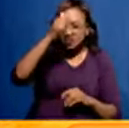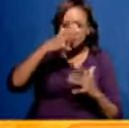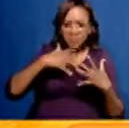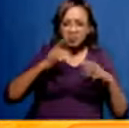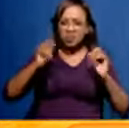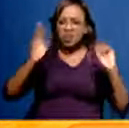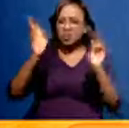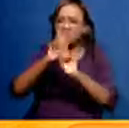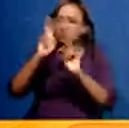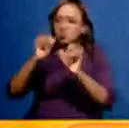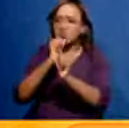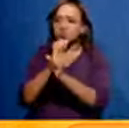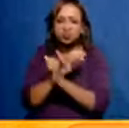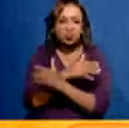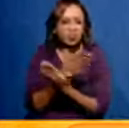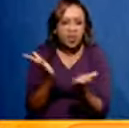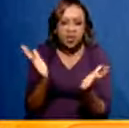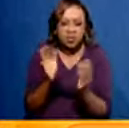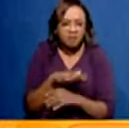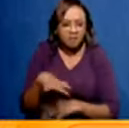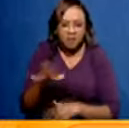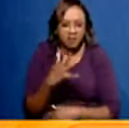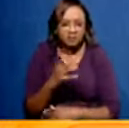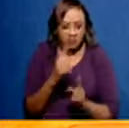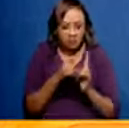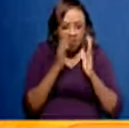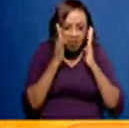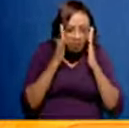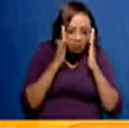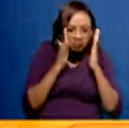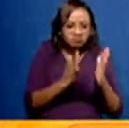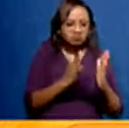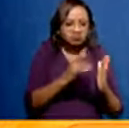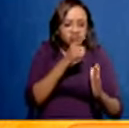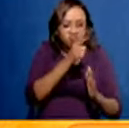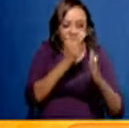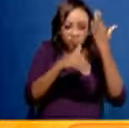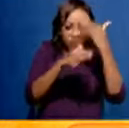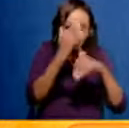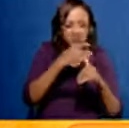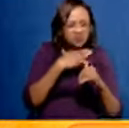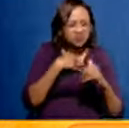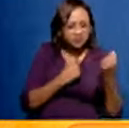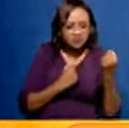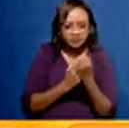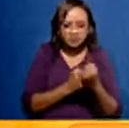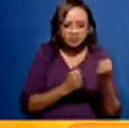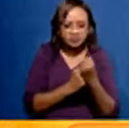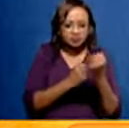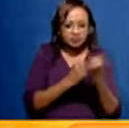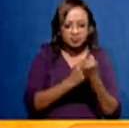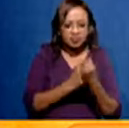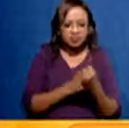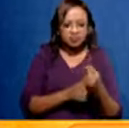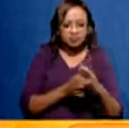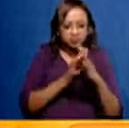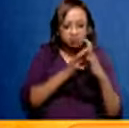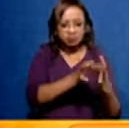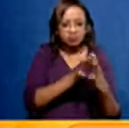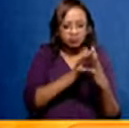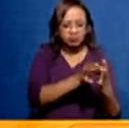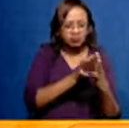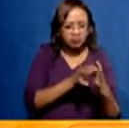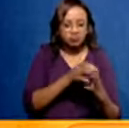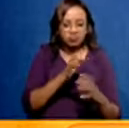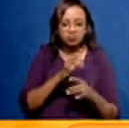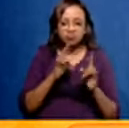world tomorrow. So they're very committed. There's very strong commitment from management. And there's clearly very strong commitment from let's say, from